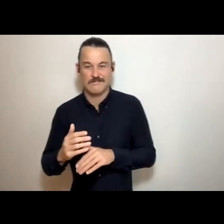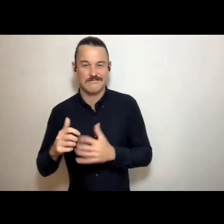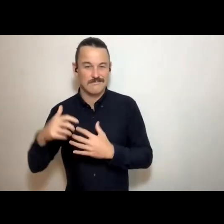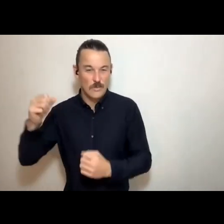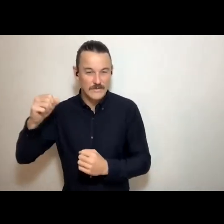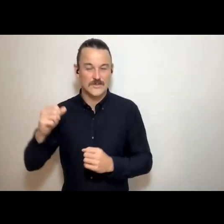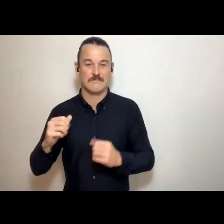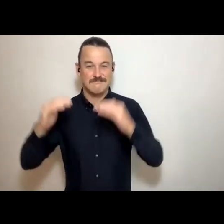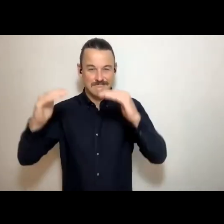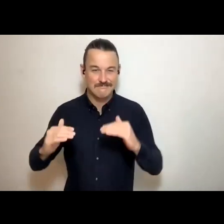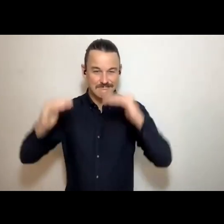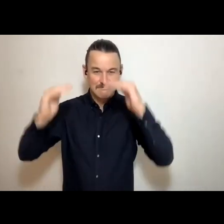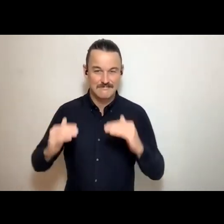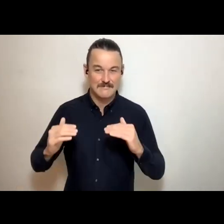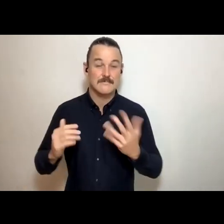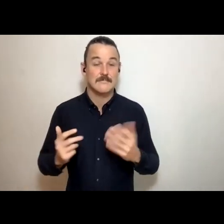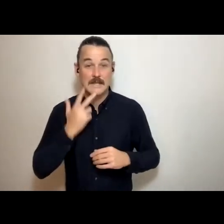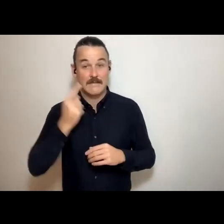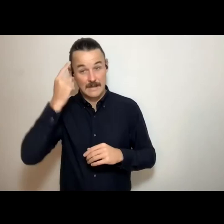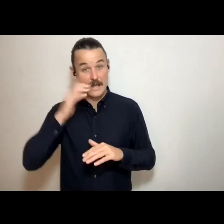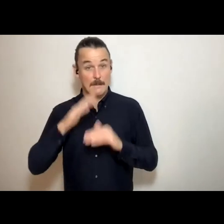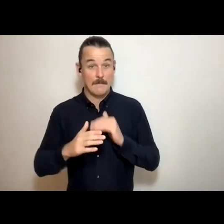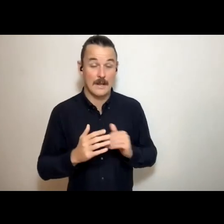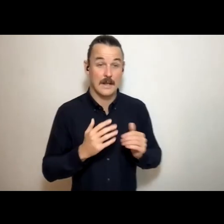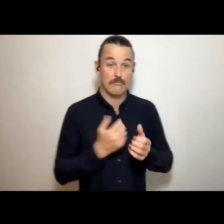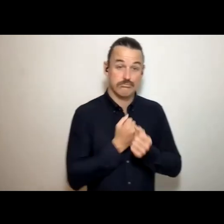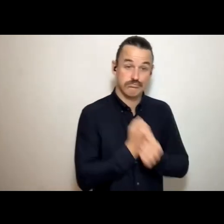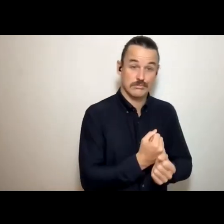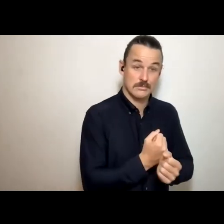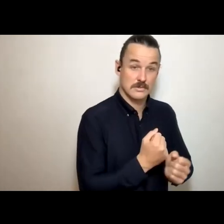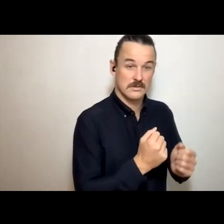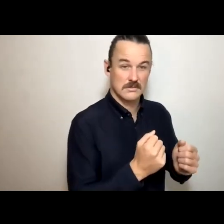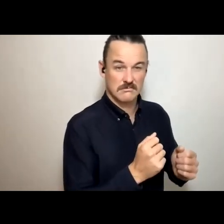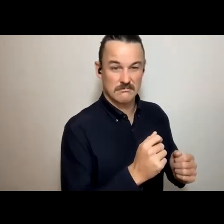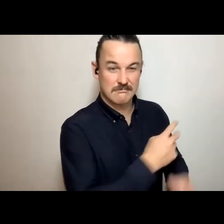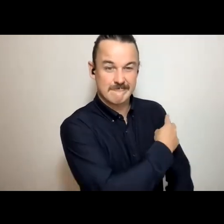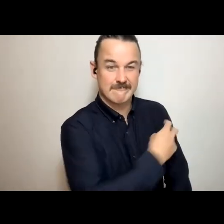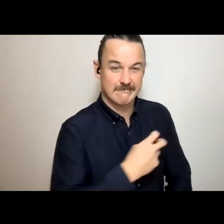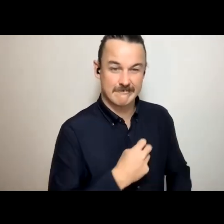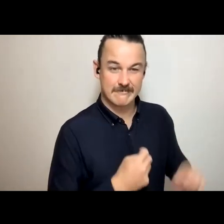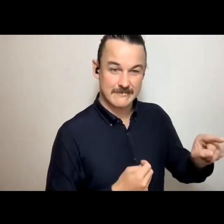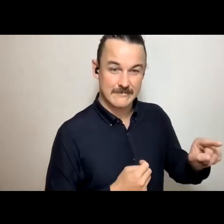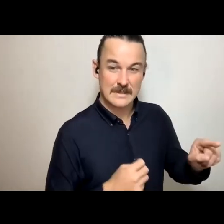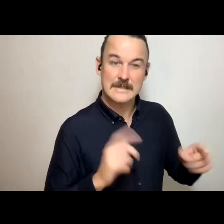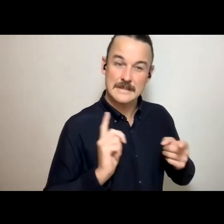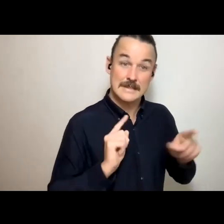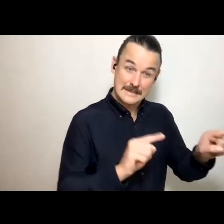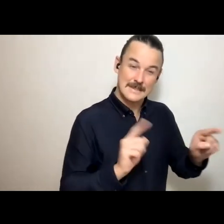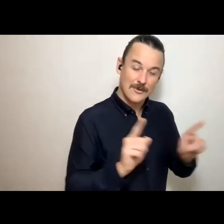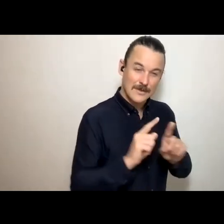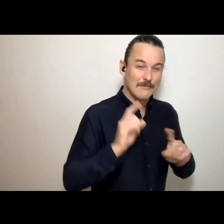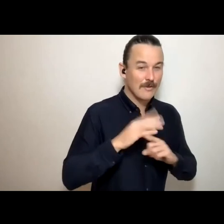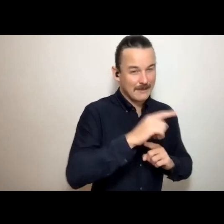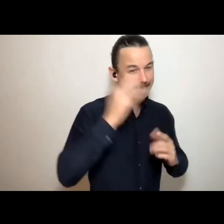of a prisons officer is just as important to have, um, some, uh, thinking about sociology. And so I think we